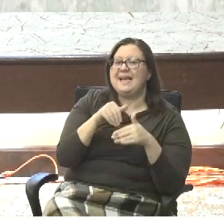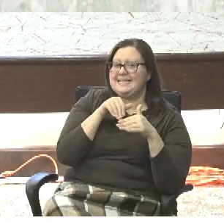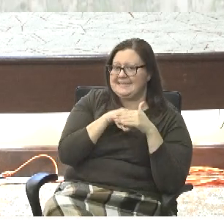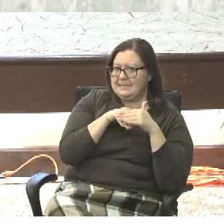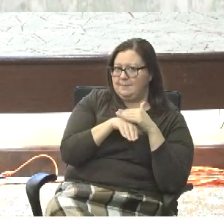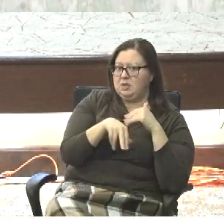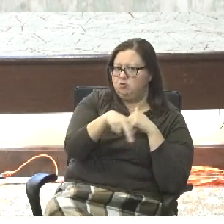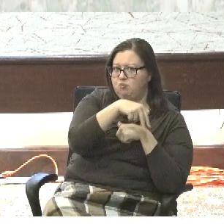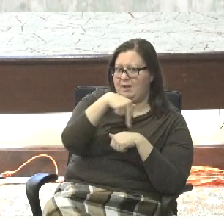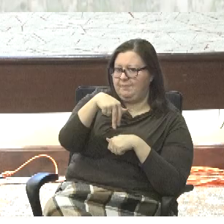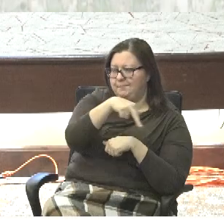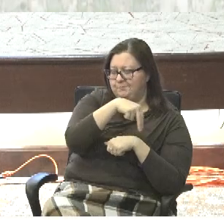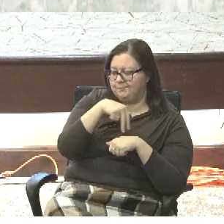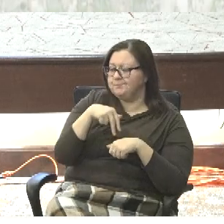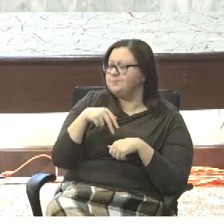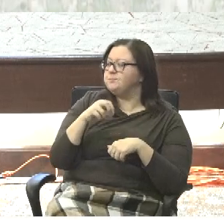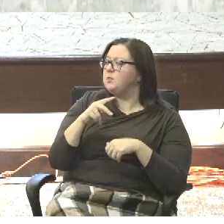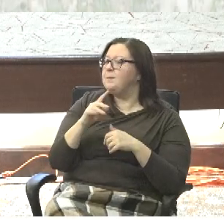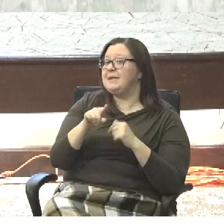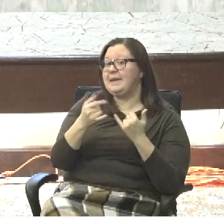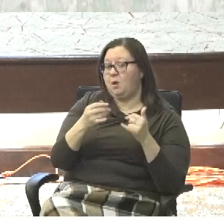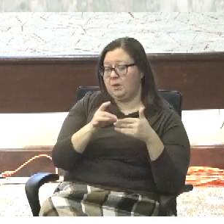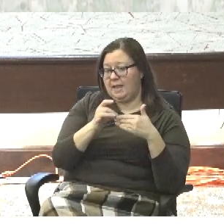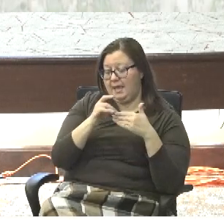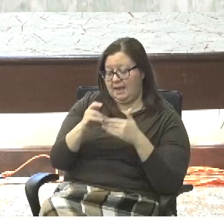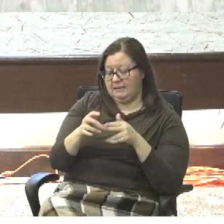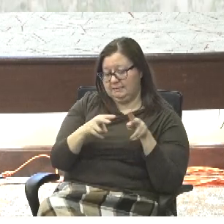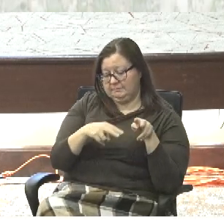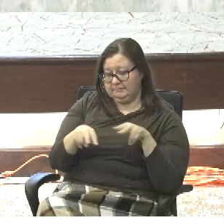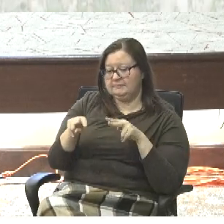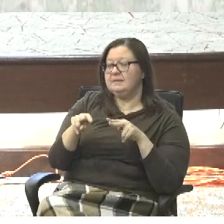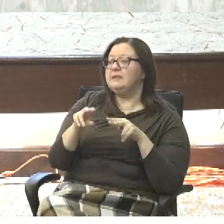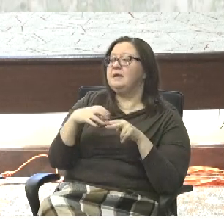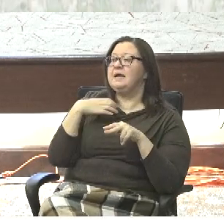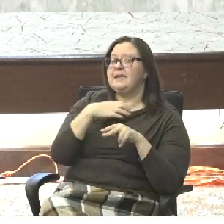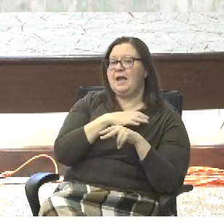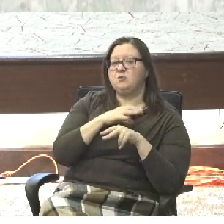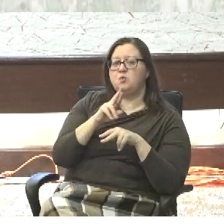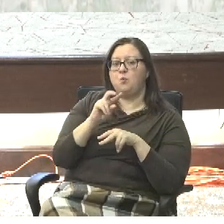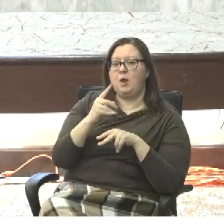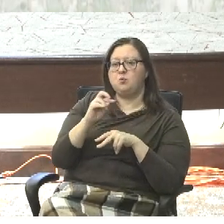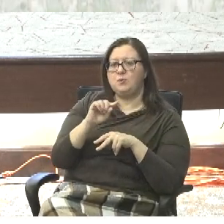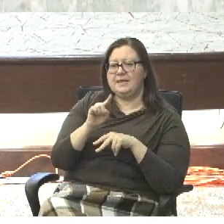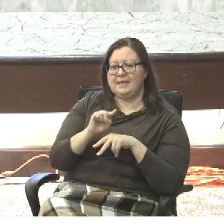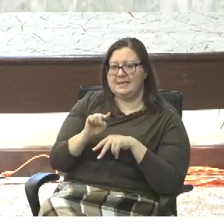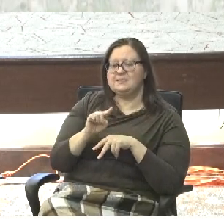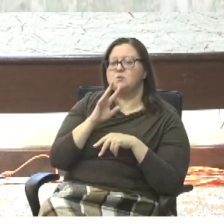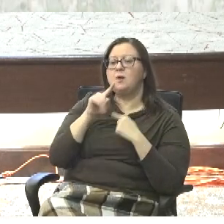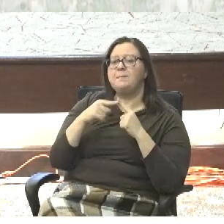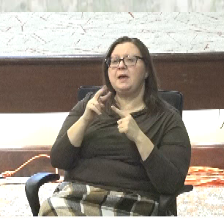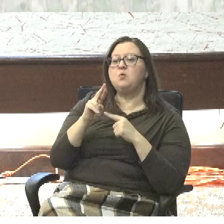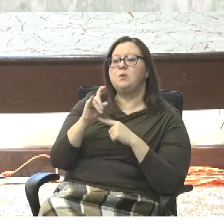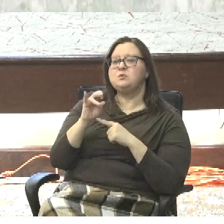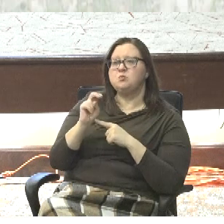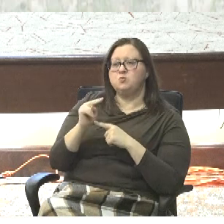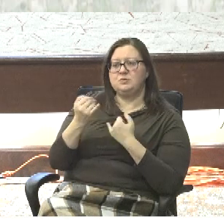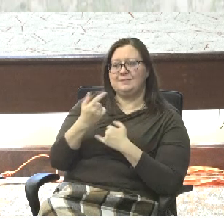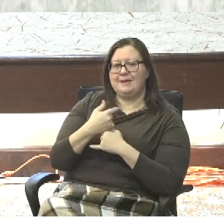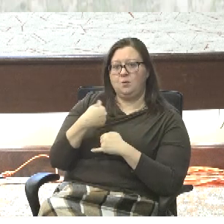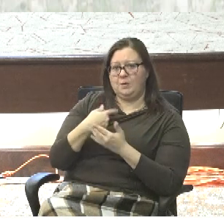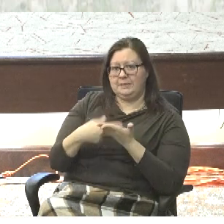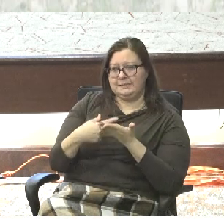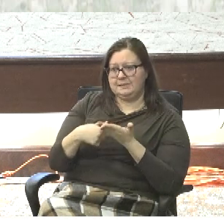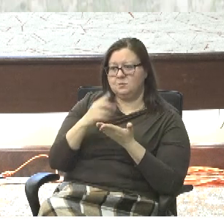this track area. But I want to guide you through, and Councilmember Rodriguez referring to the resolution that's on the agenda for